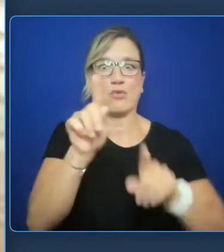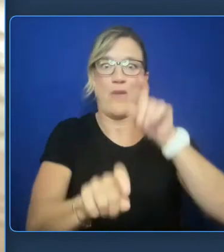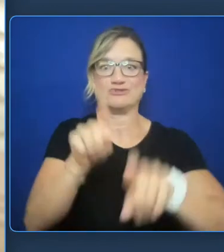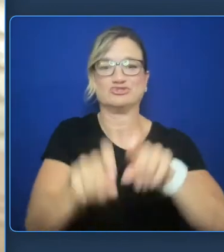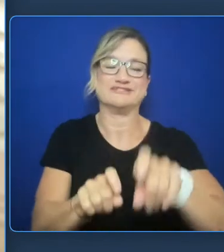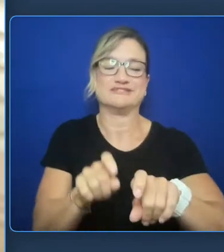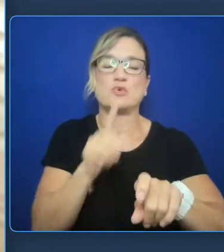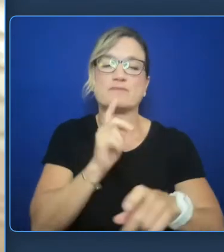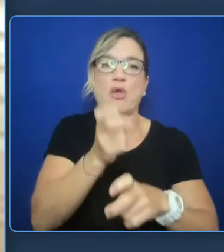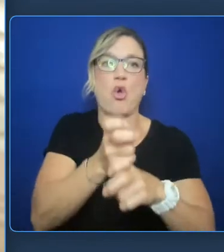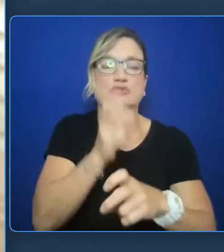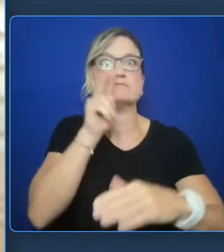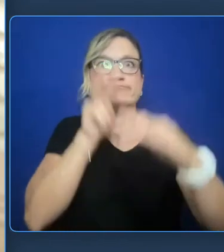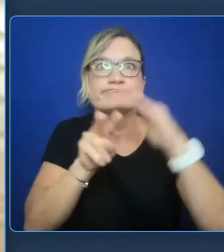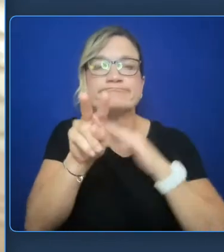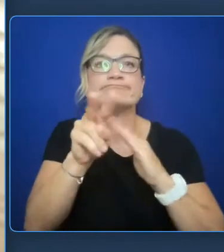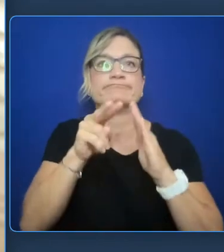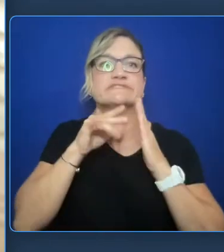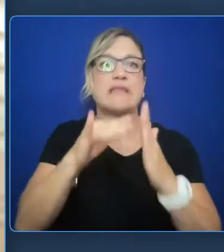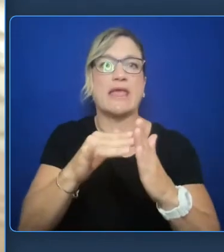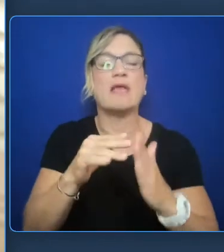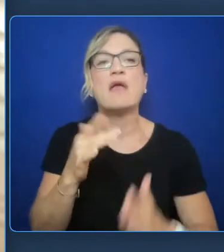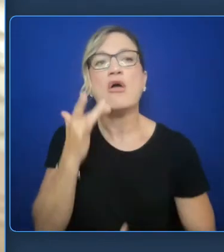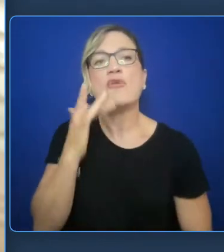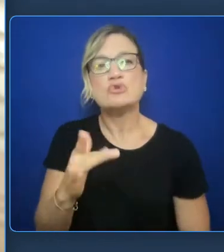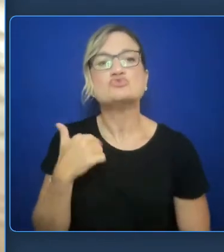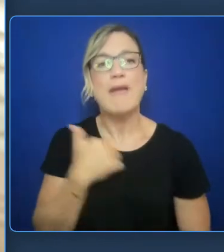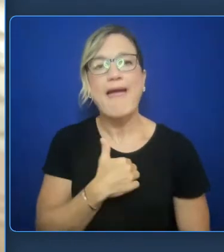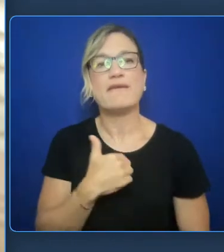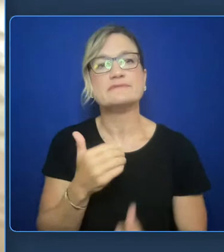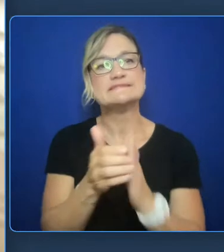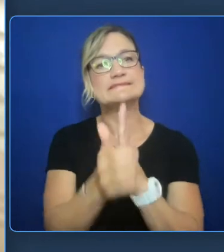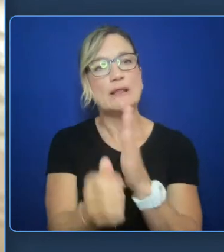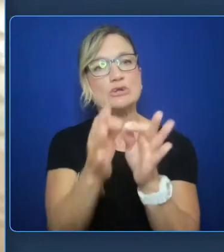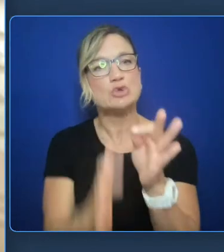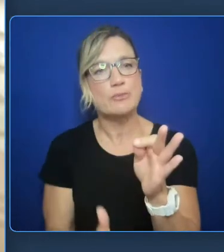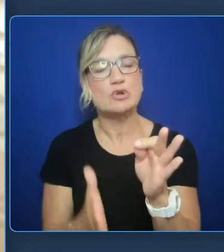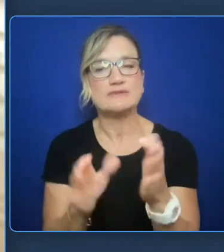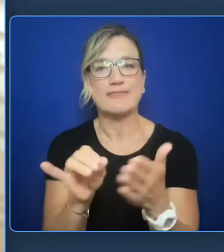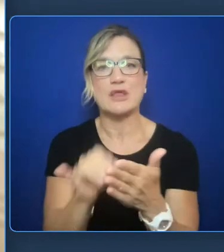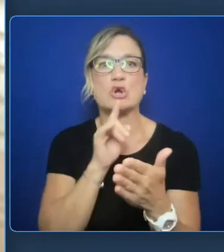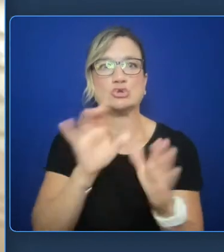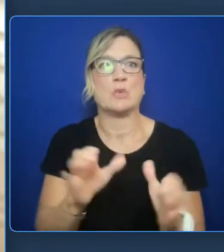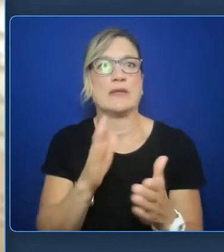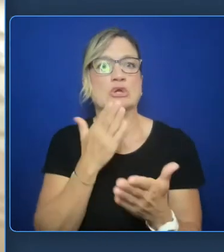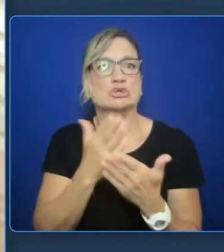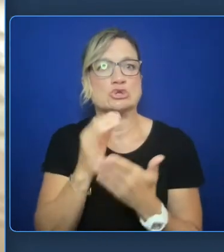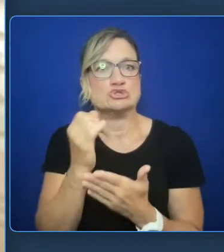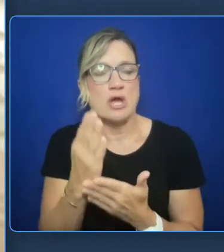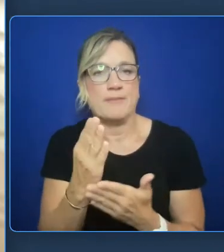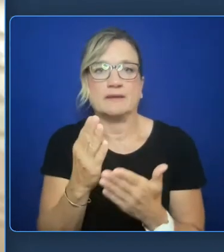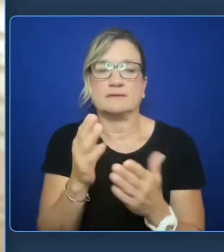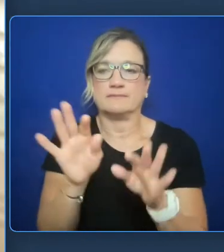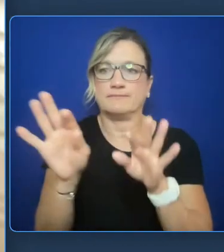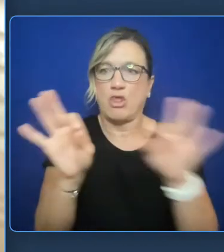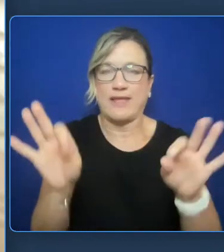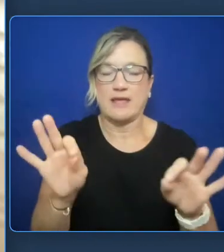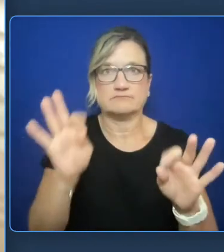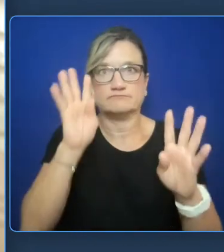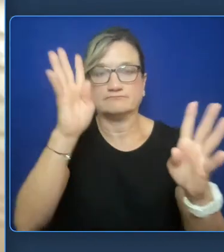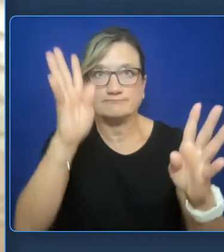So I think it'd be hard. I think we're just very fortunate to have very skilled interpreters that are doing a really good job at pulling this